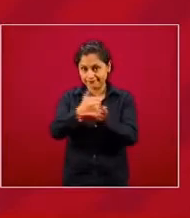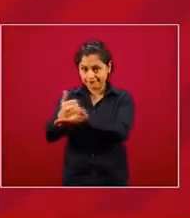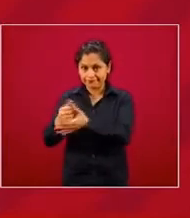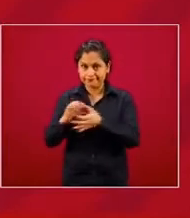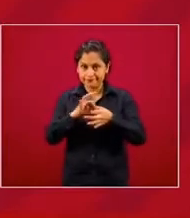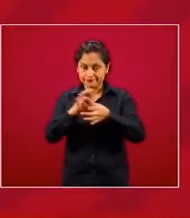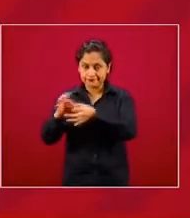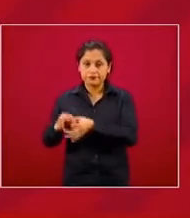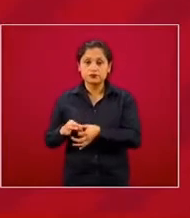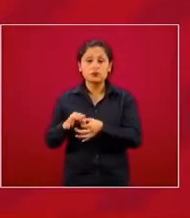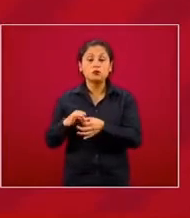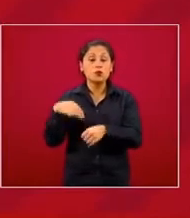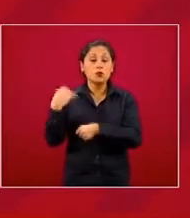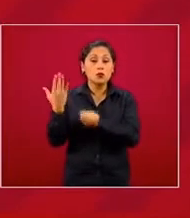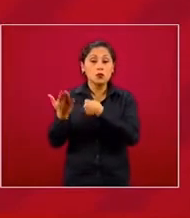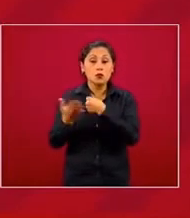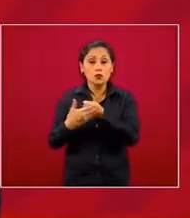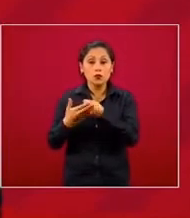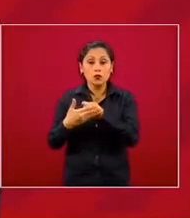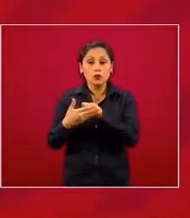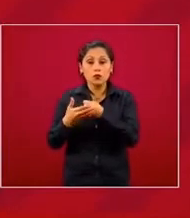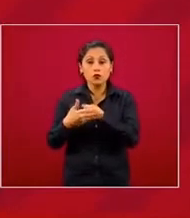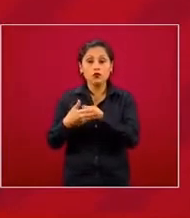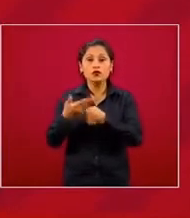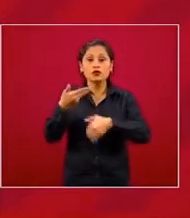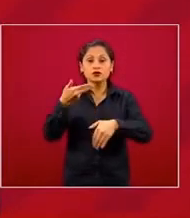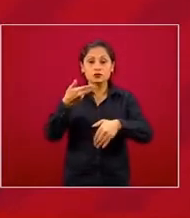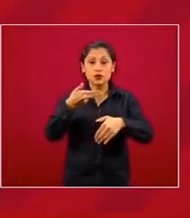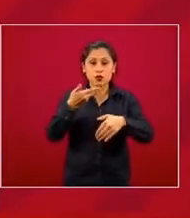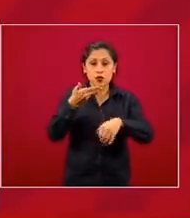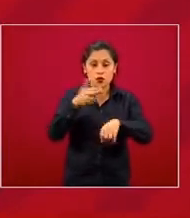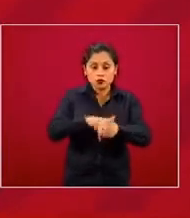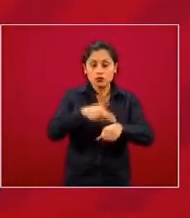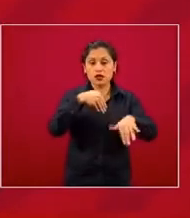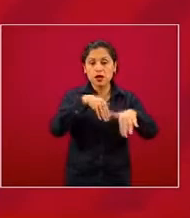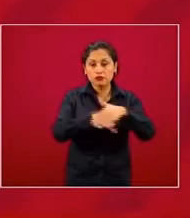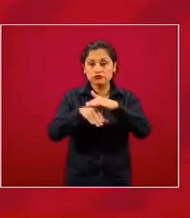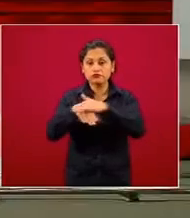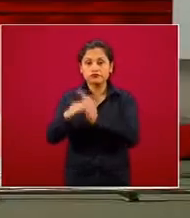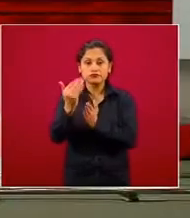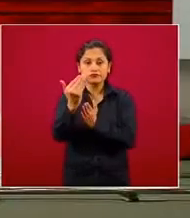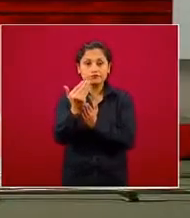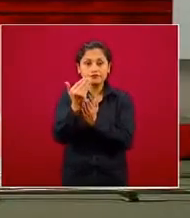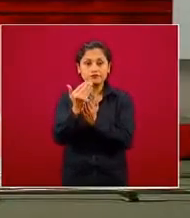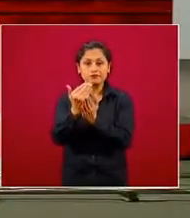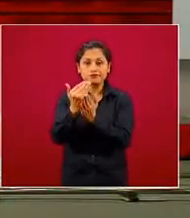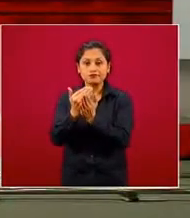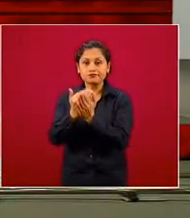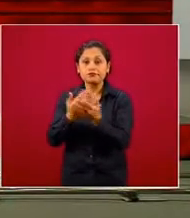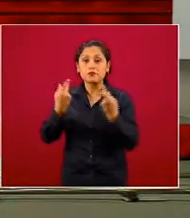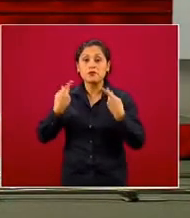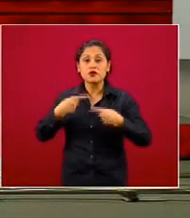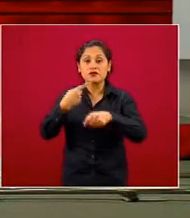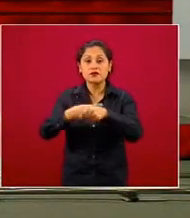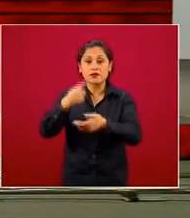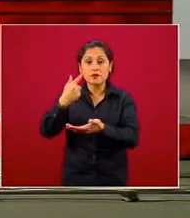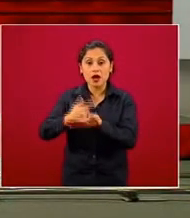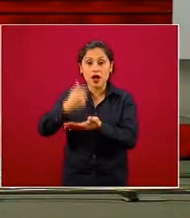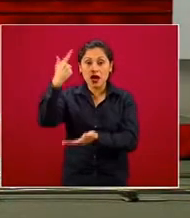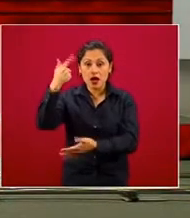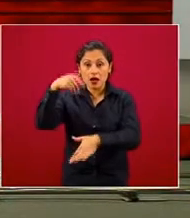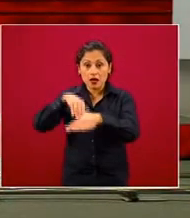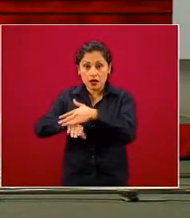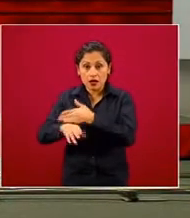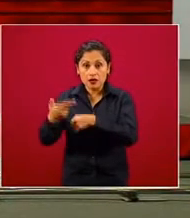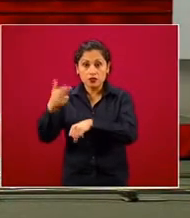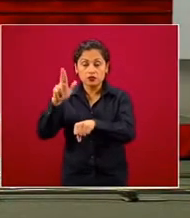vayan disminuyendo When las the bed ocupaciones occupancy rate hospitalarias, may be terapias intensivas, lowered puede and ser que all los the different recursos resources útiles, be lowered, not only incluidos material los